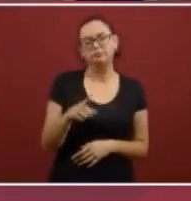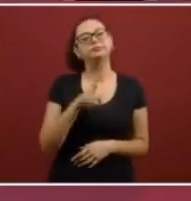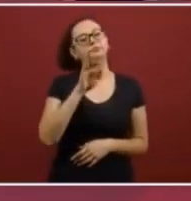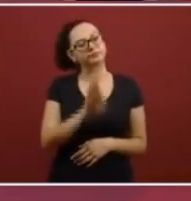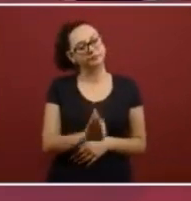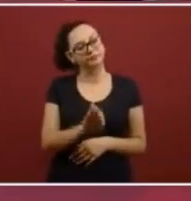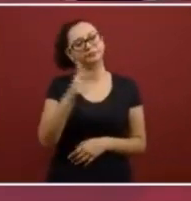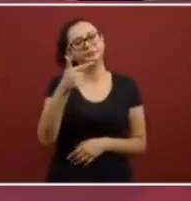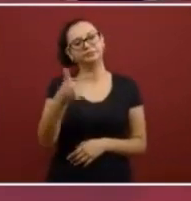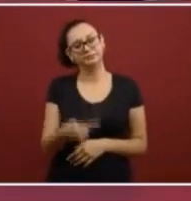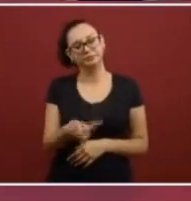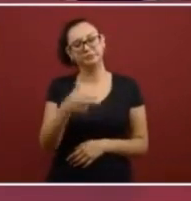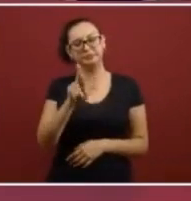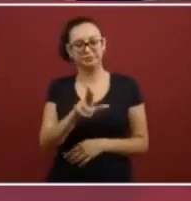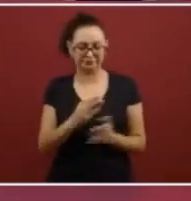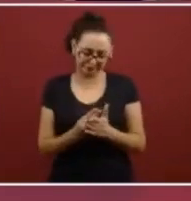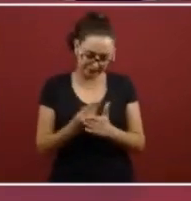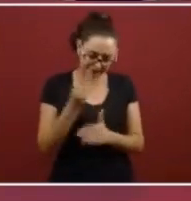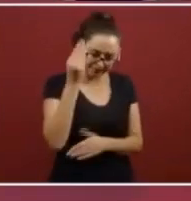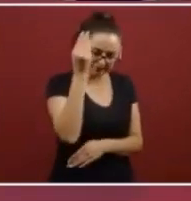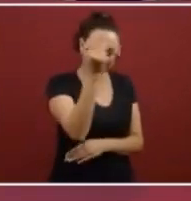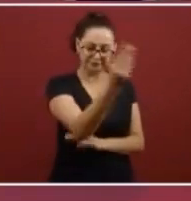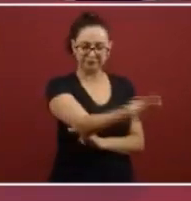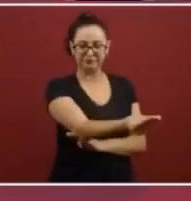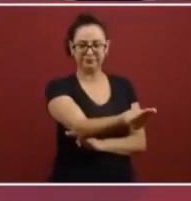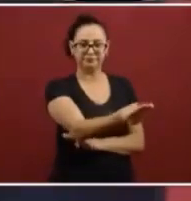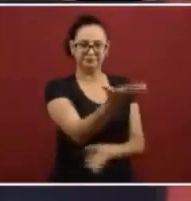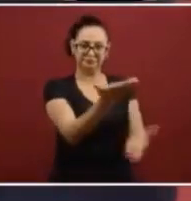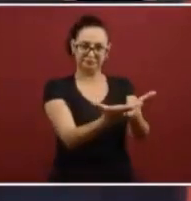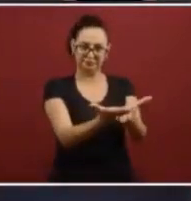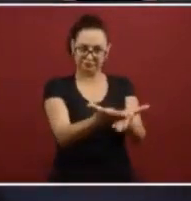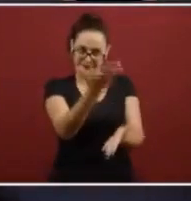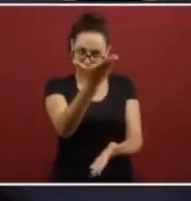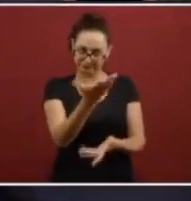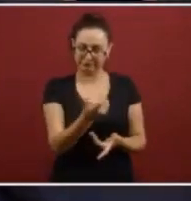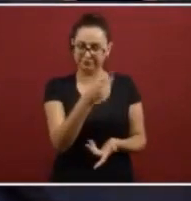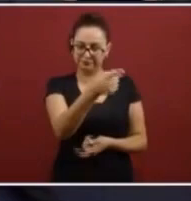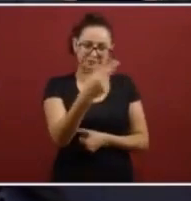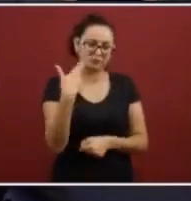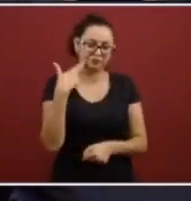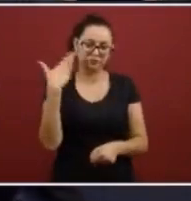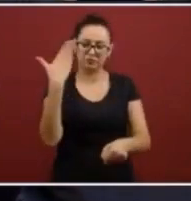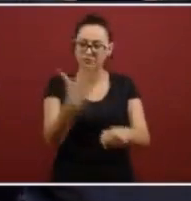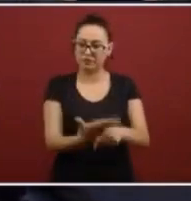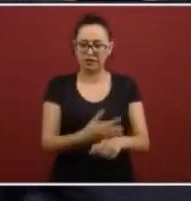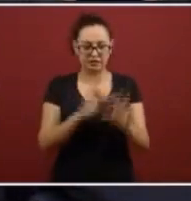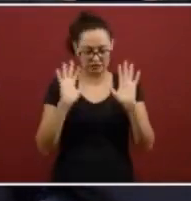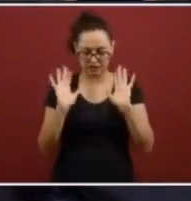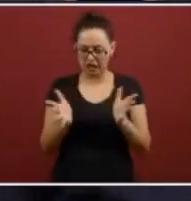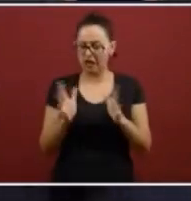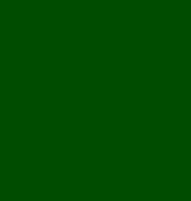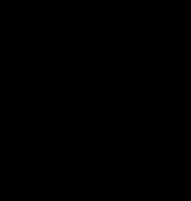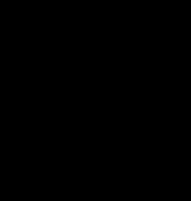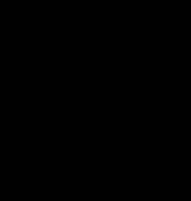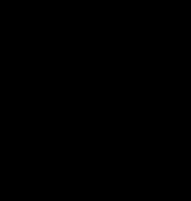people tell us about, a la Fiscalía. we turn it over to the General. judicial